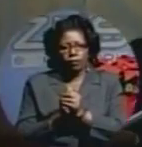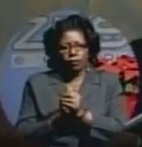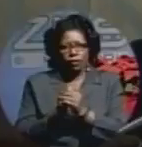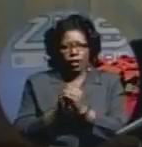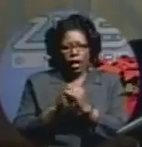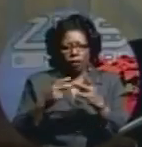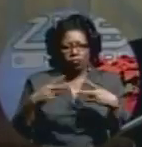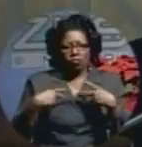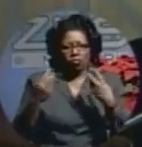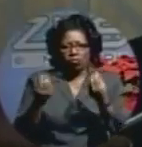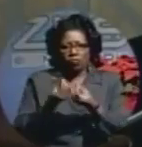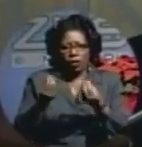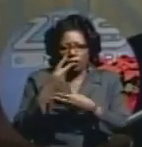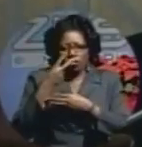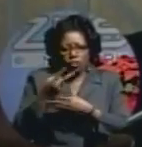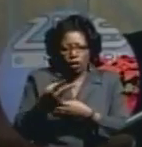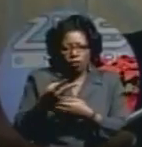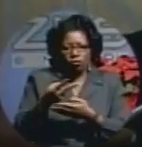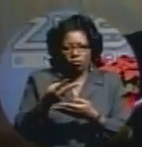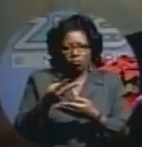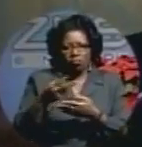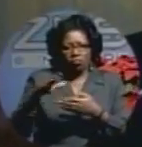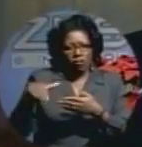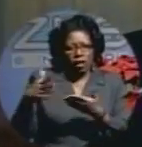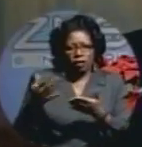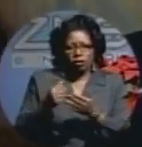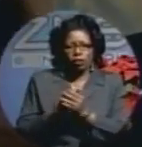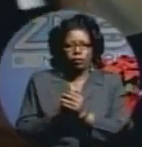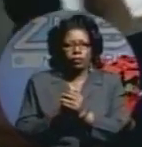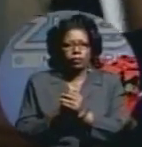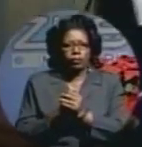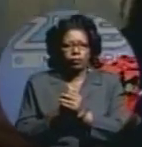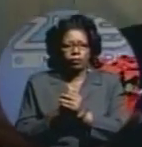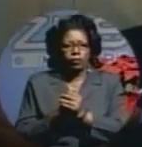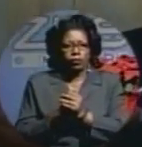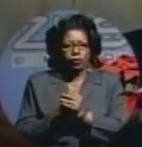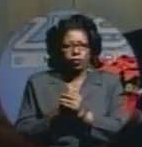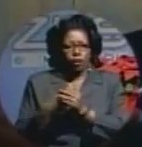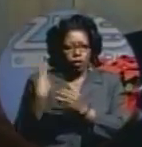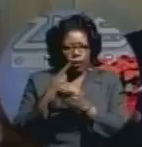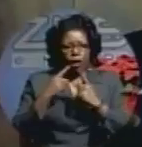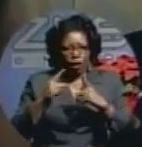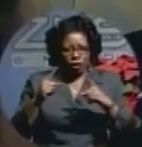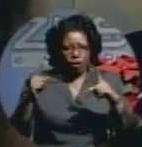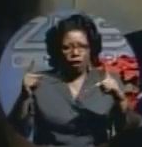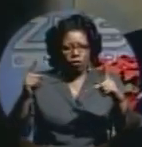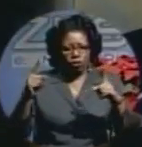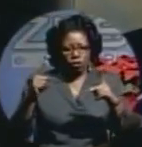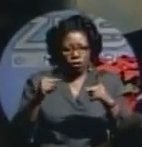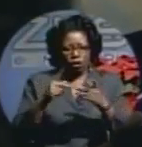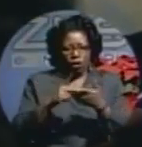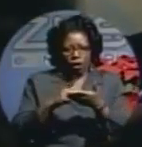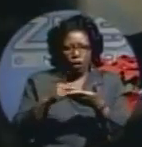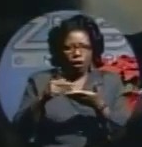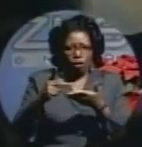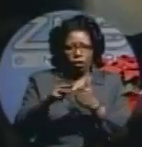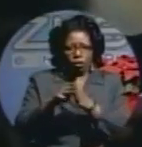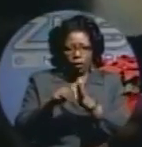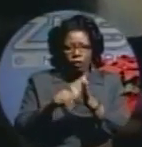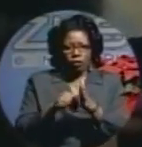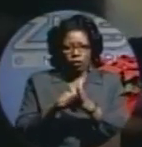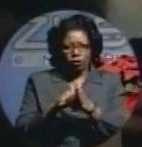I haven't seen it yet. Do you think that will be something? Well, what we told, listen, we announced a compensation plan, like we